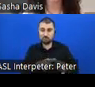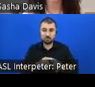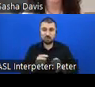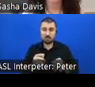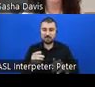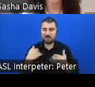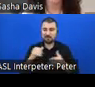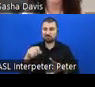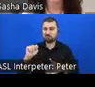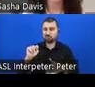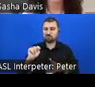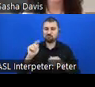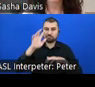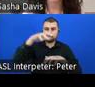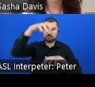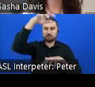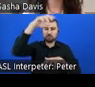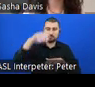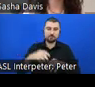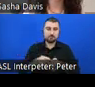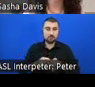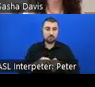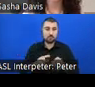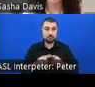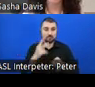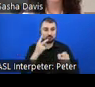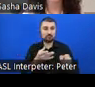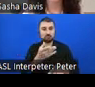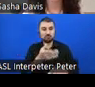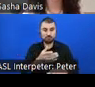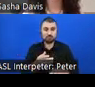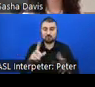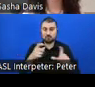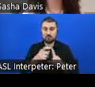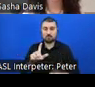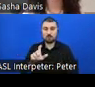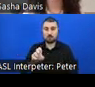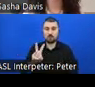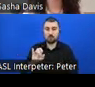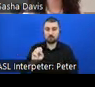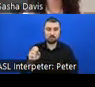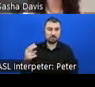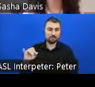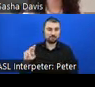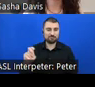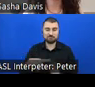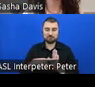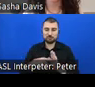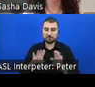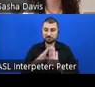above. The photo that I'm showing here is by Lewis Hine, and it shows the entrance